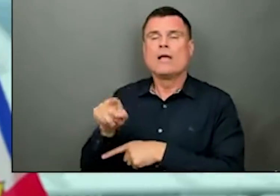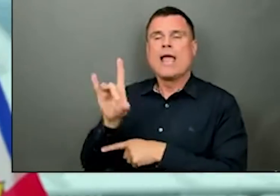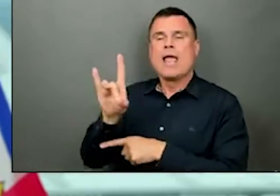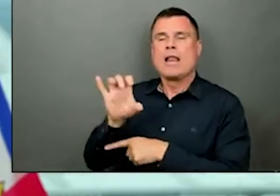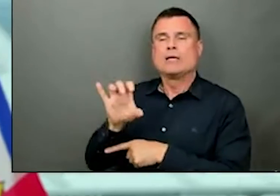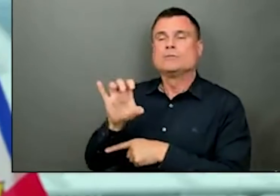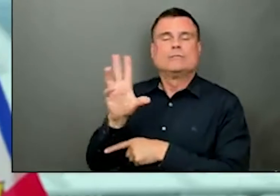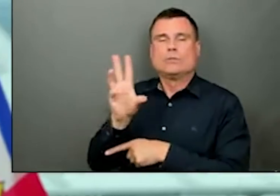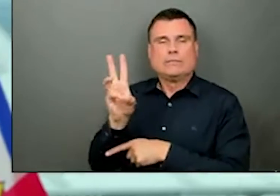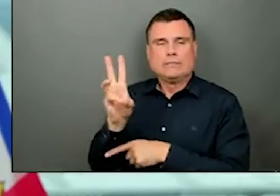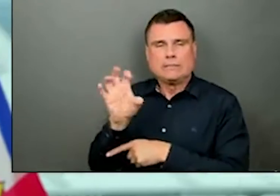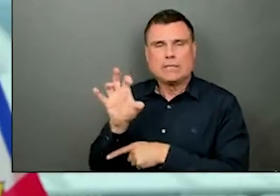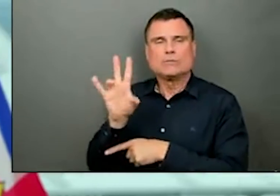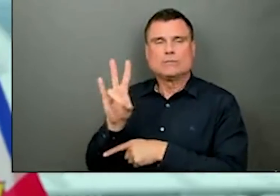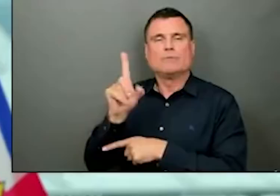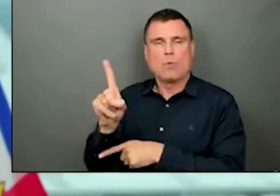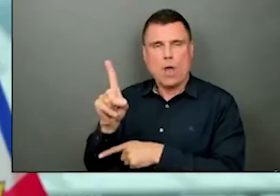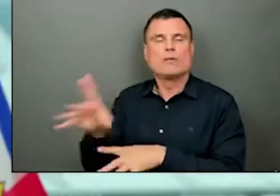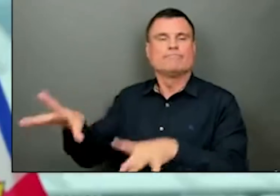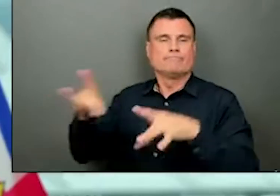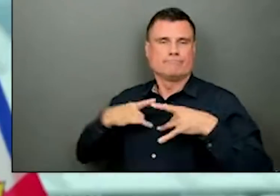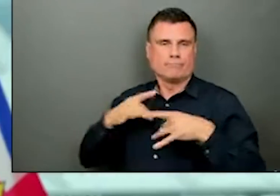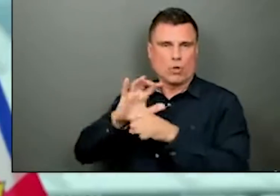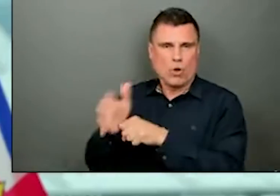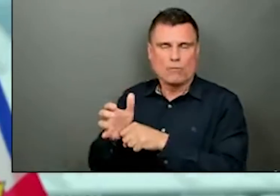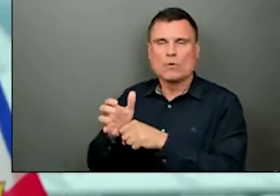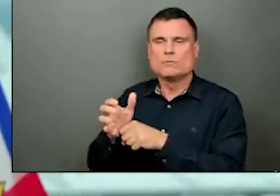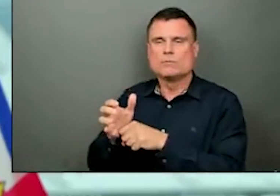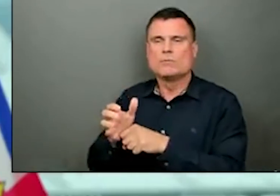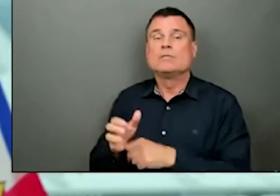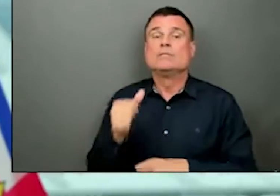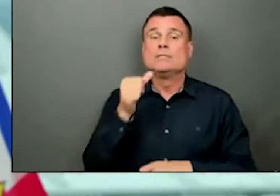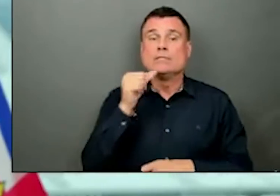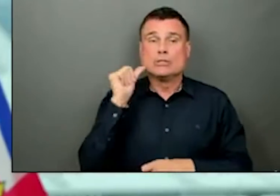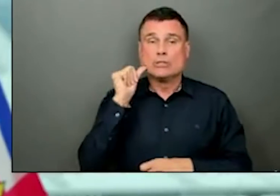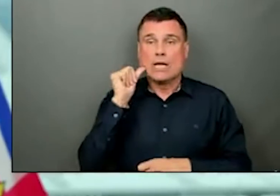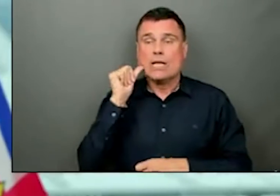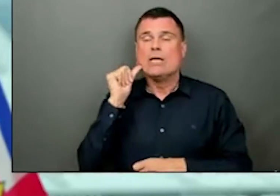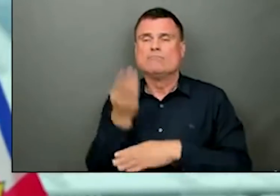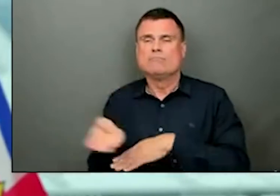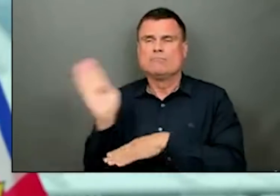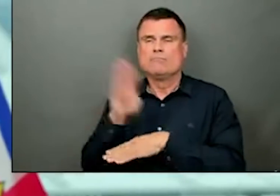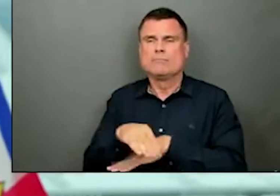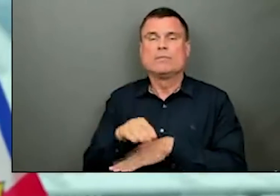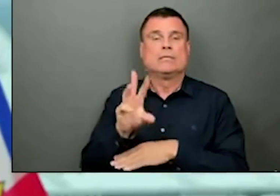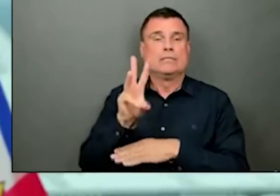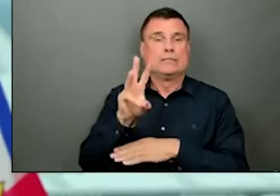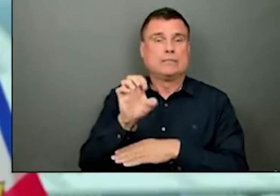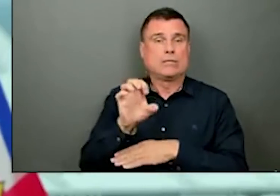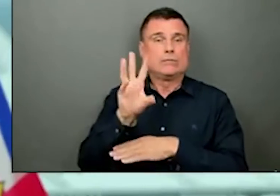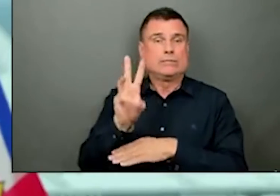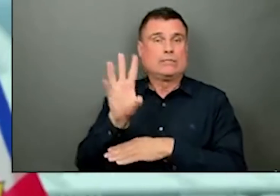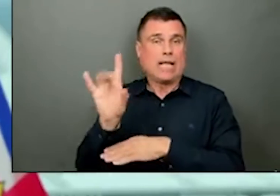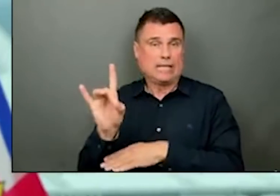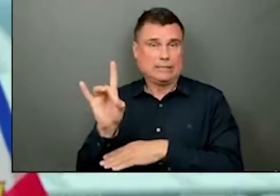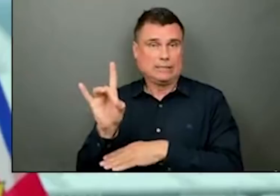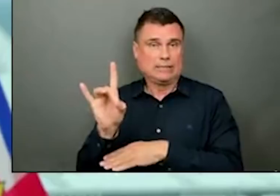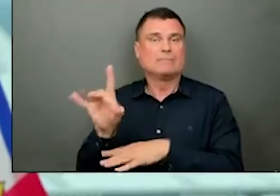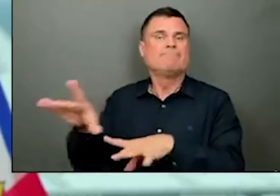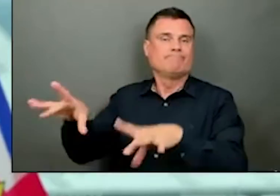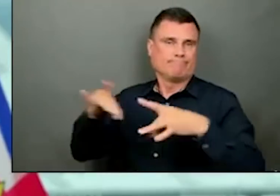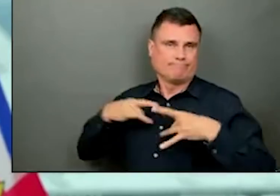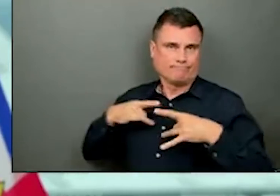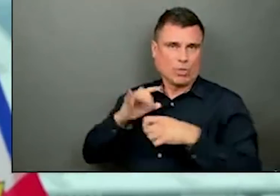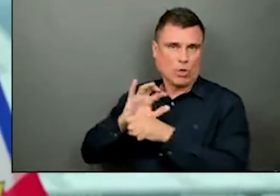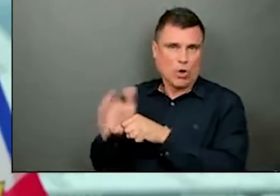additional 671 new cases. And in the last 24 hours, an additional 668 people